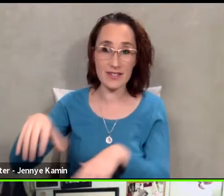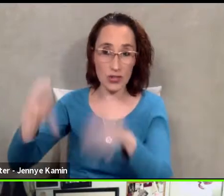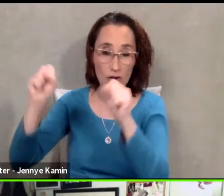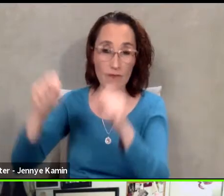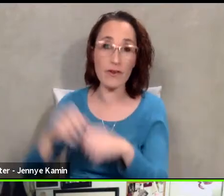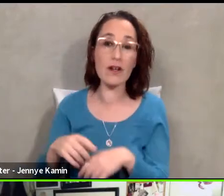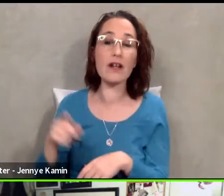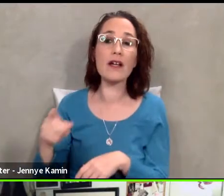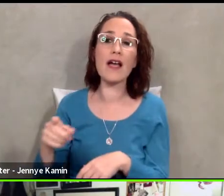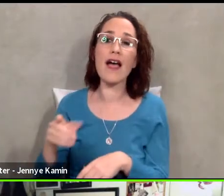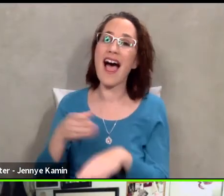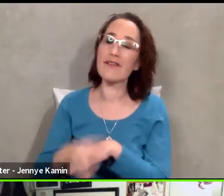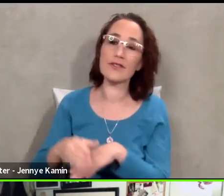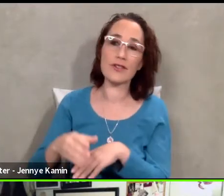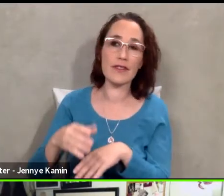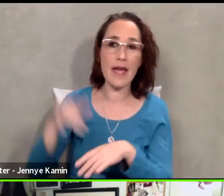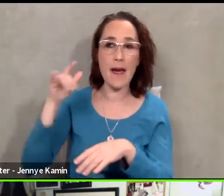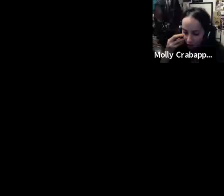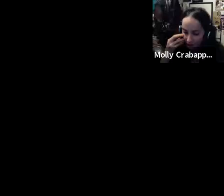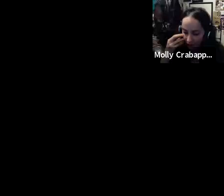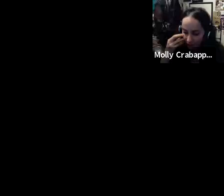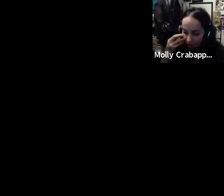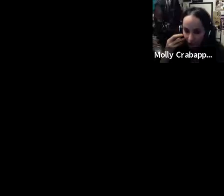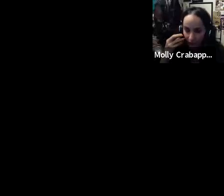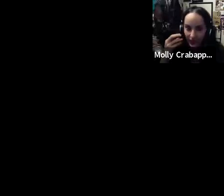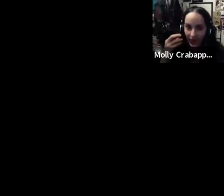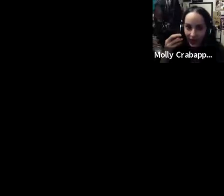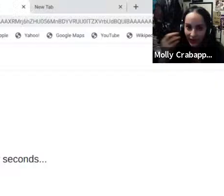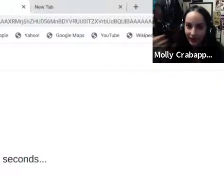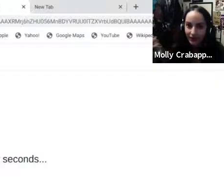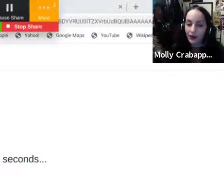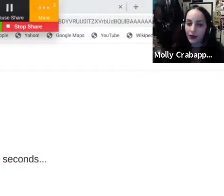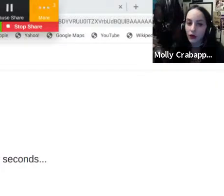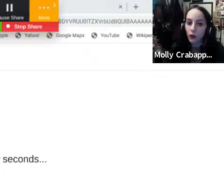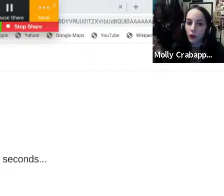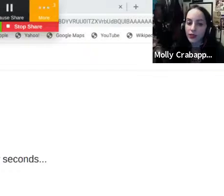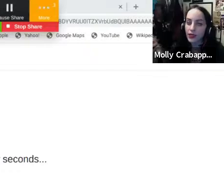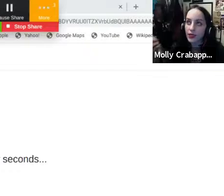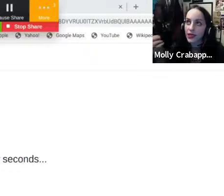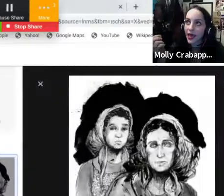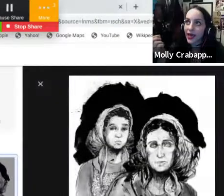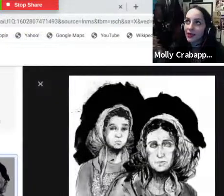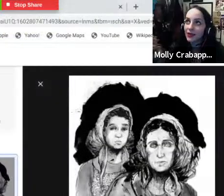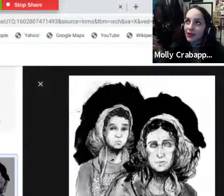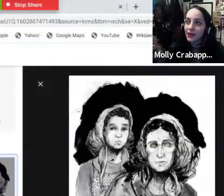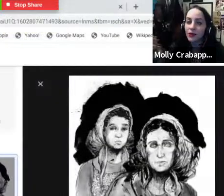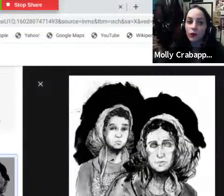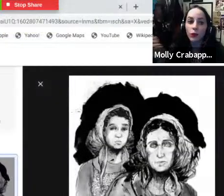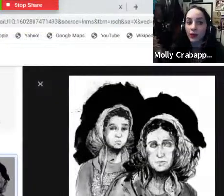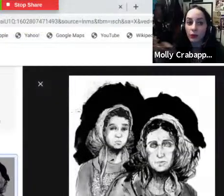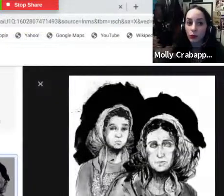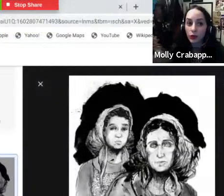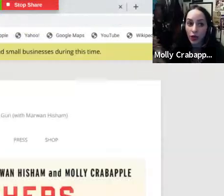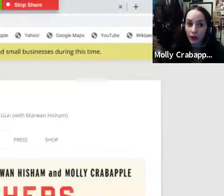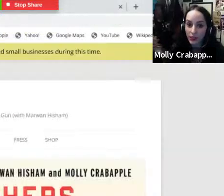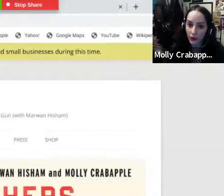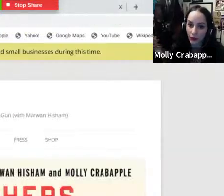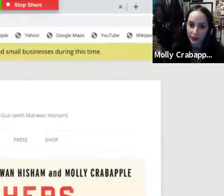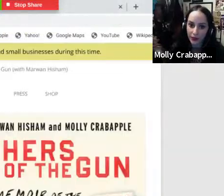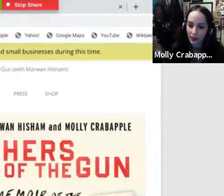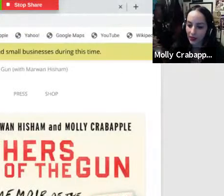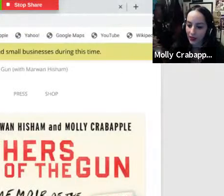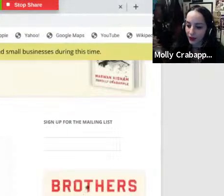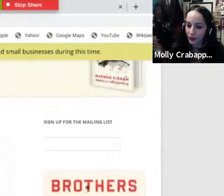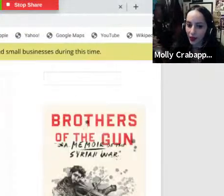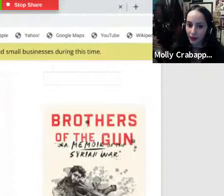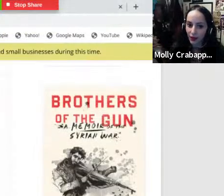later he left. And when we would hang out, he would always tell me that what he hated was he hated the way that people would talk about